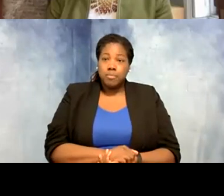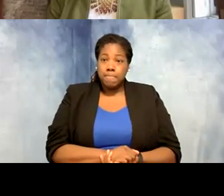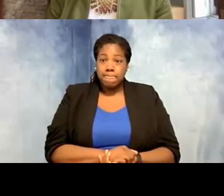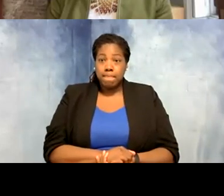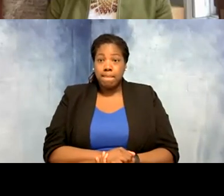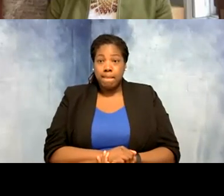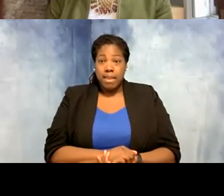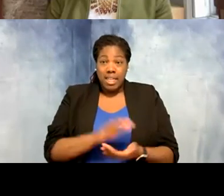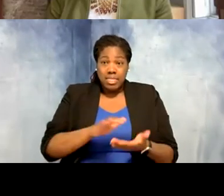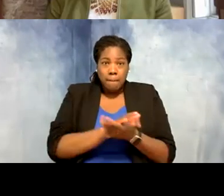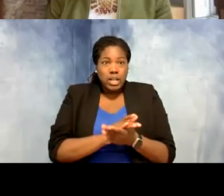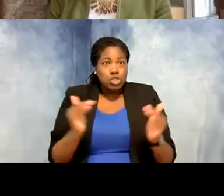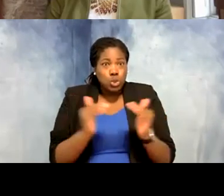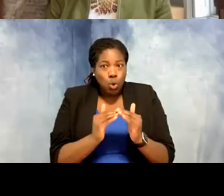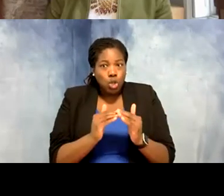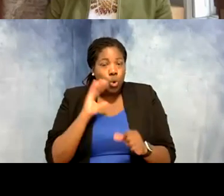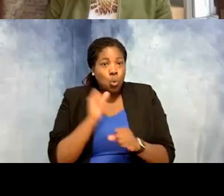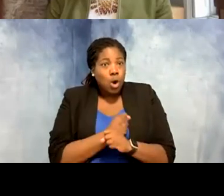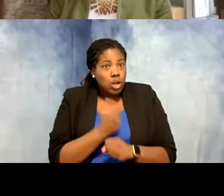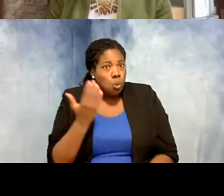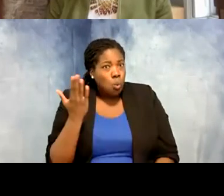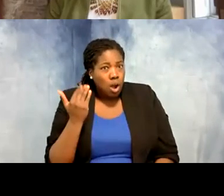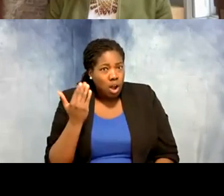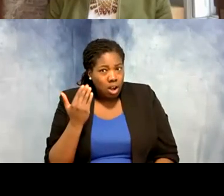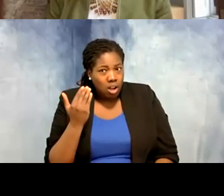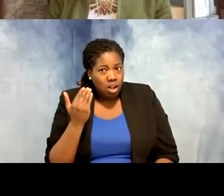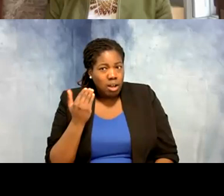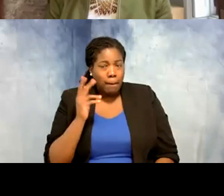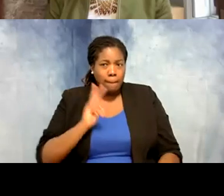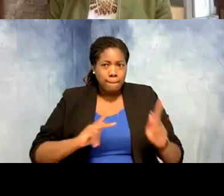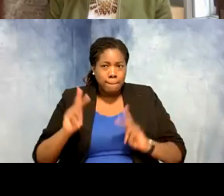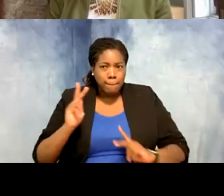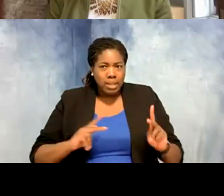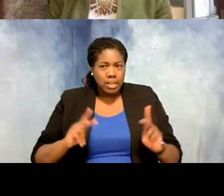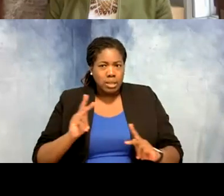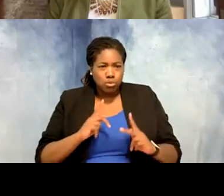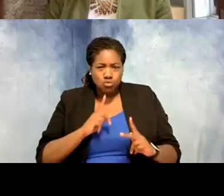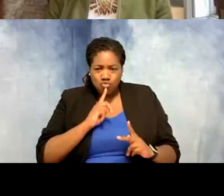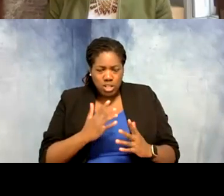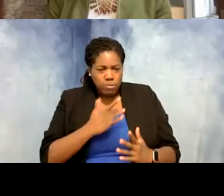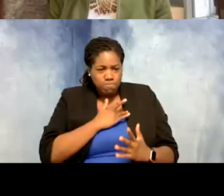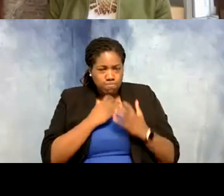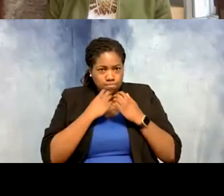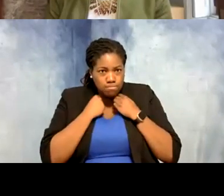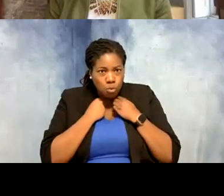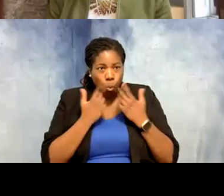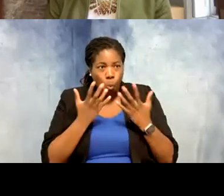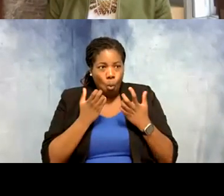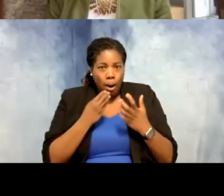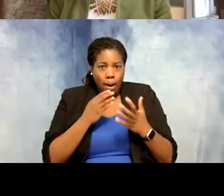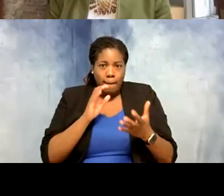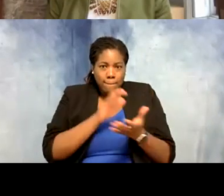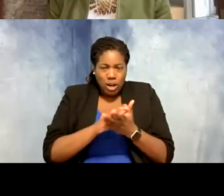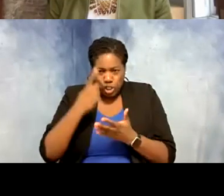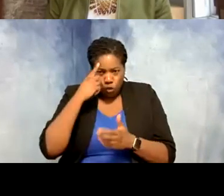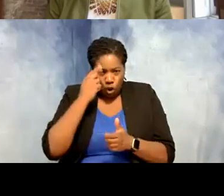The marriage equality was won only because people who cared deeply in extending marriage to same-sex